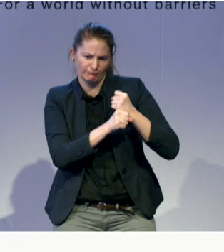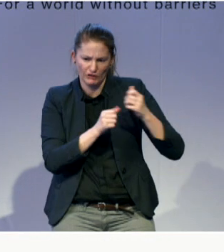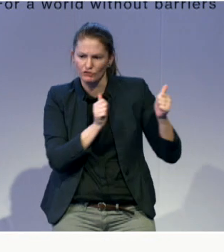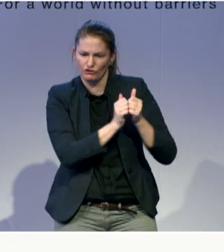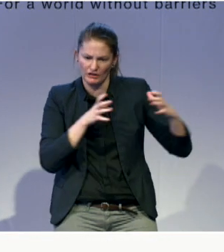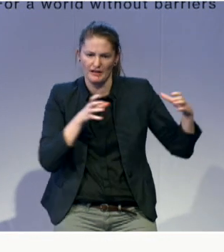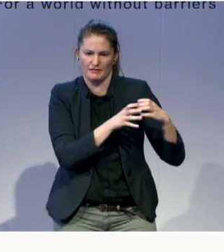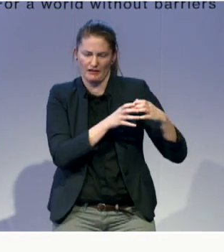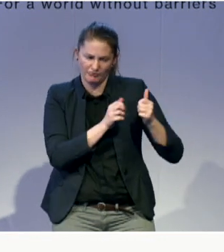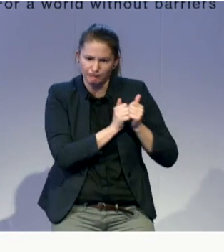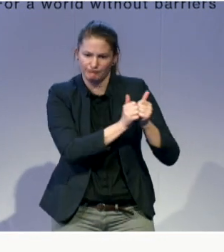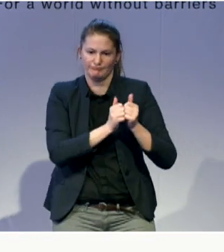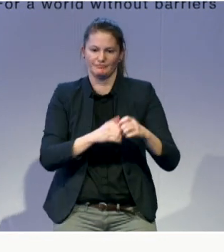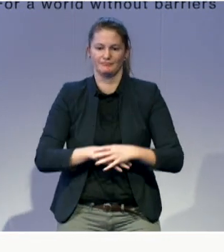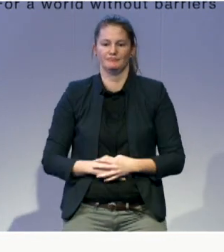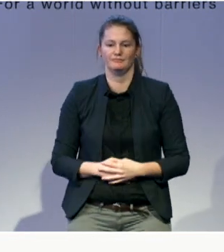in the disability community,